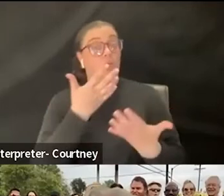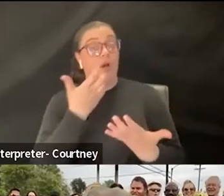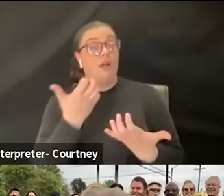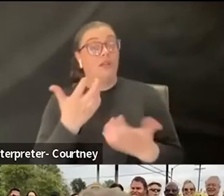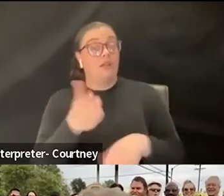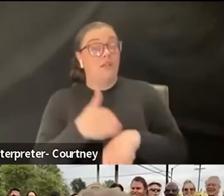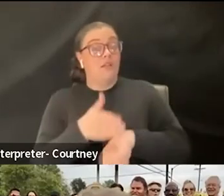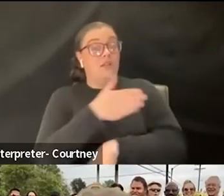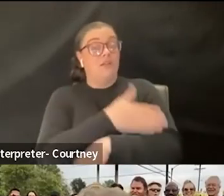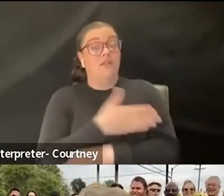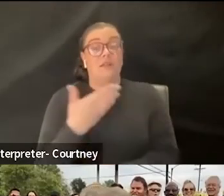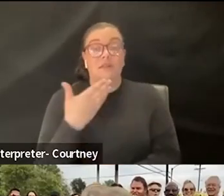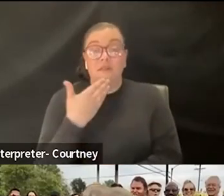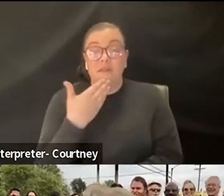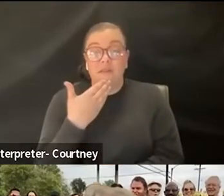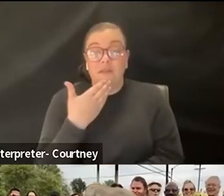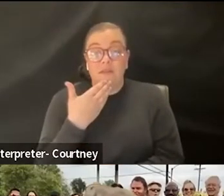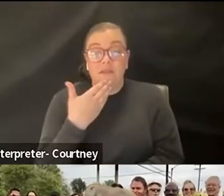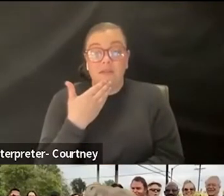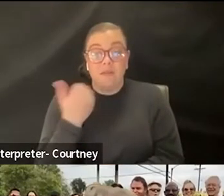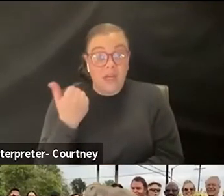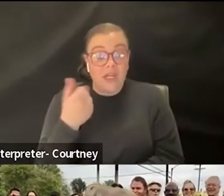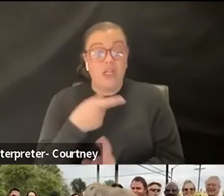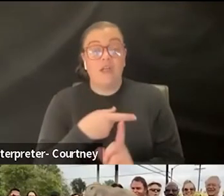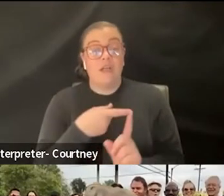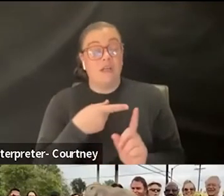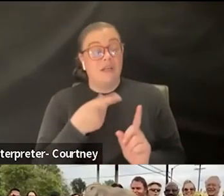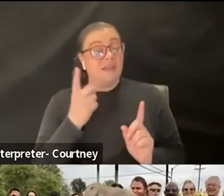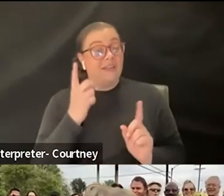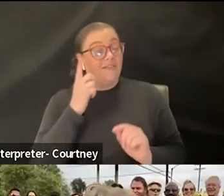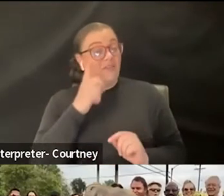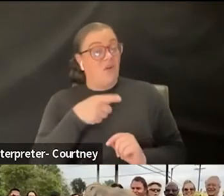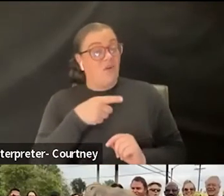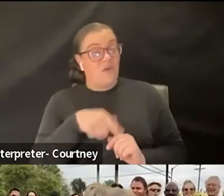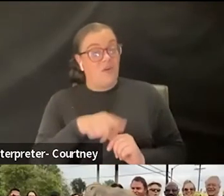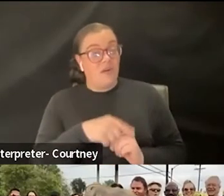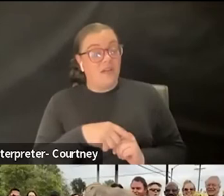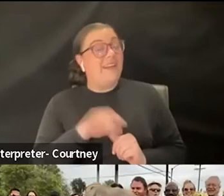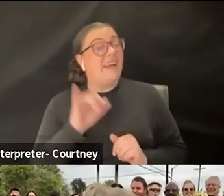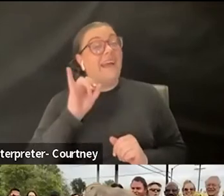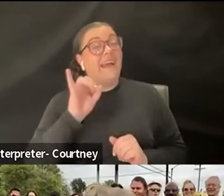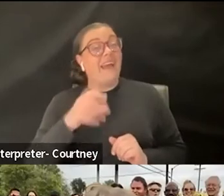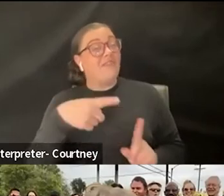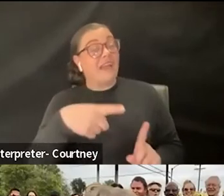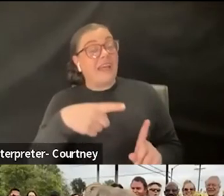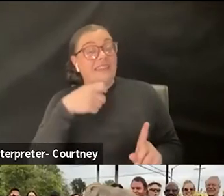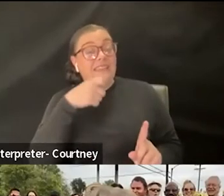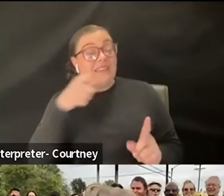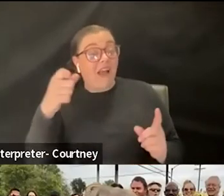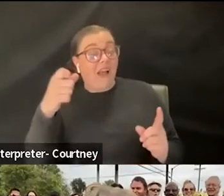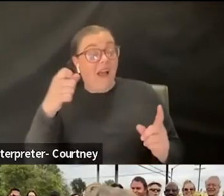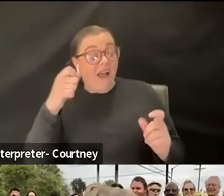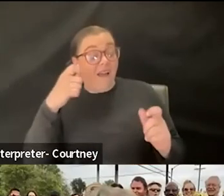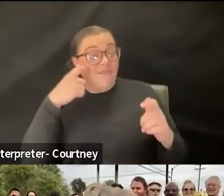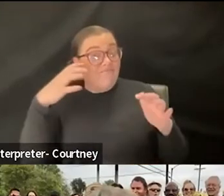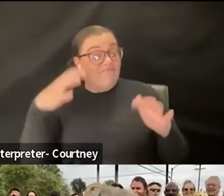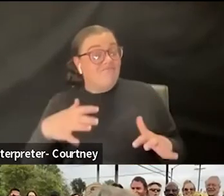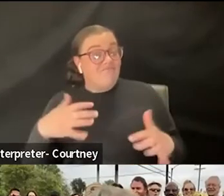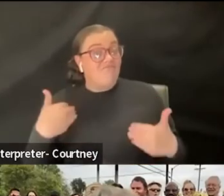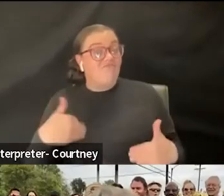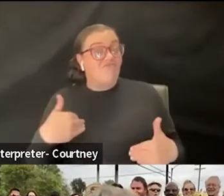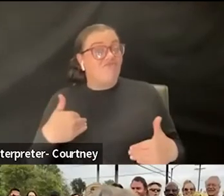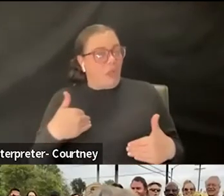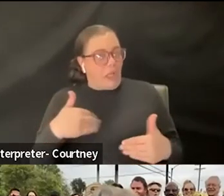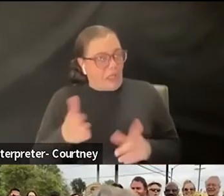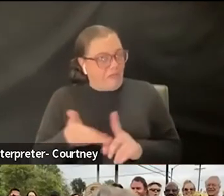160,000 membership. If that doesn't blow your mind or make another step towards the union, I don't know what will. So just